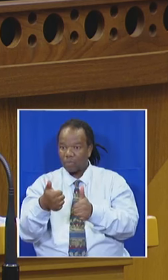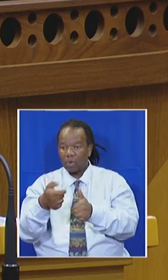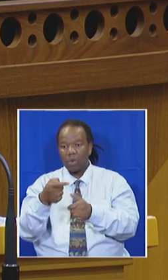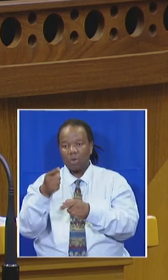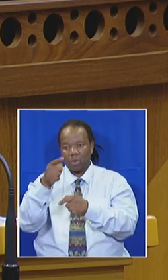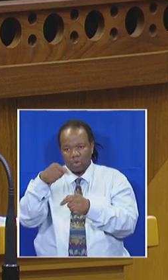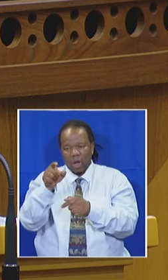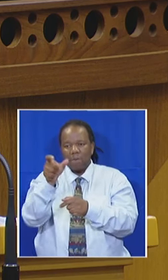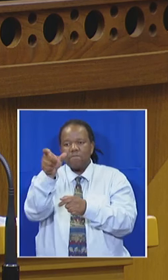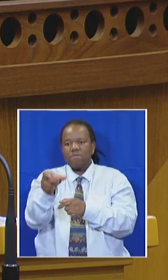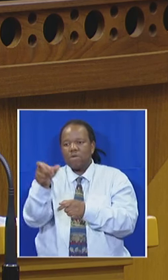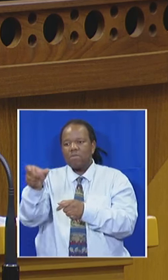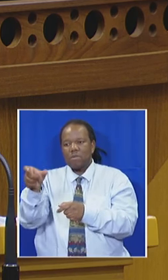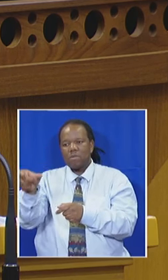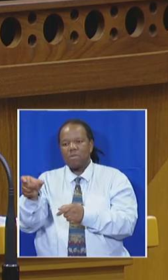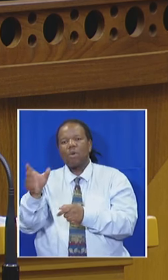Kuyamangaza